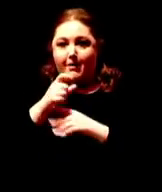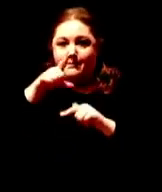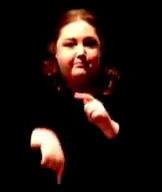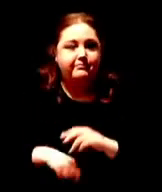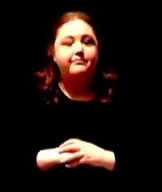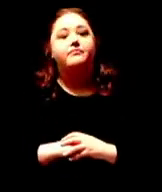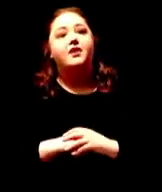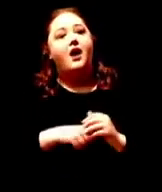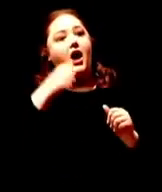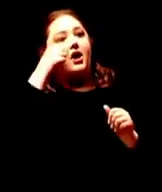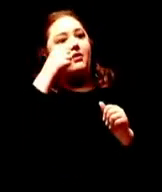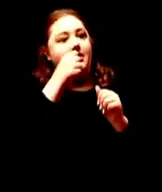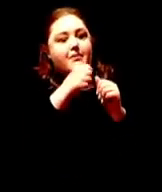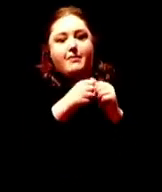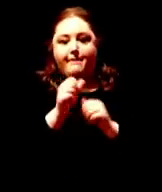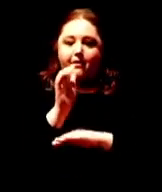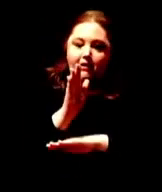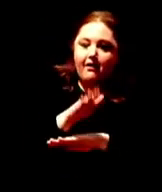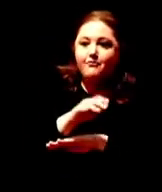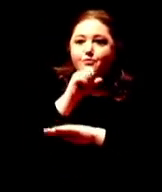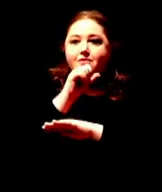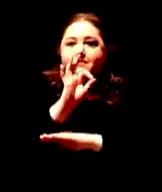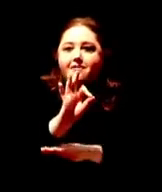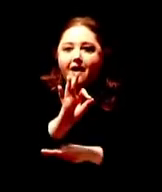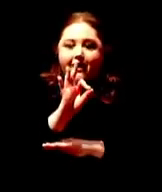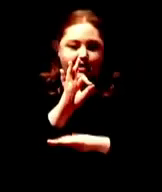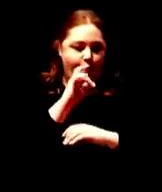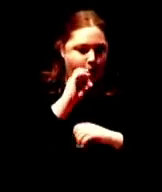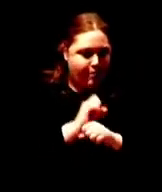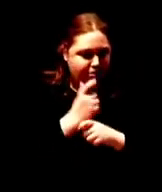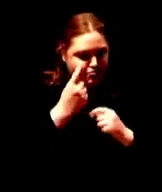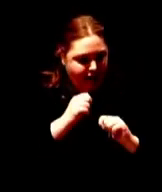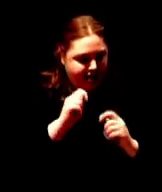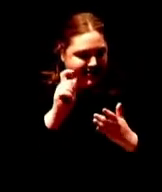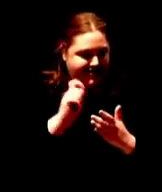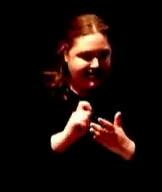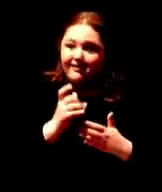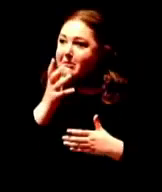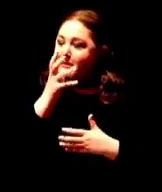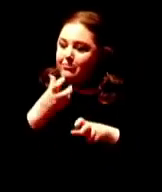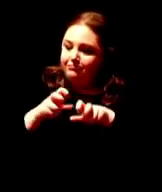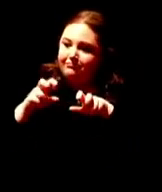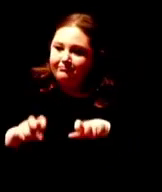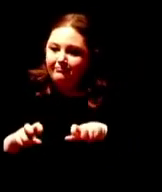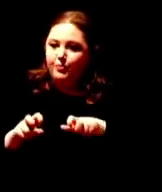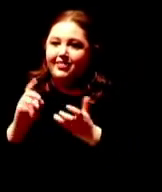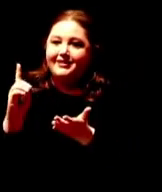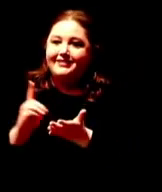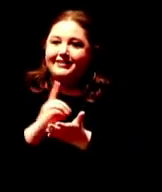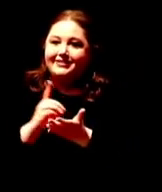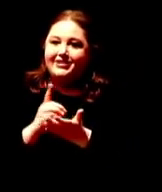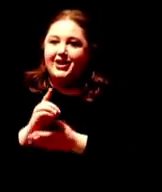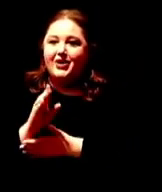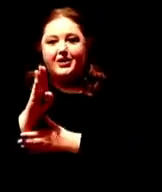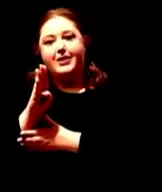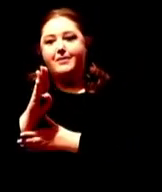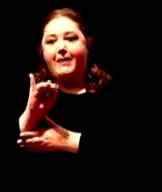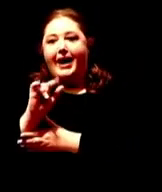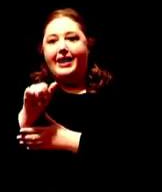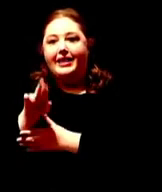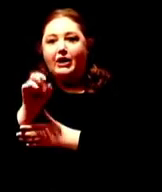I remember the afternoons at 9 years old, trying to do my homework, and my mother with a bilingual dictionary sitting down next to